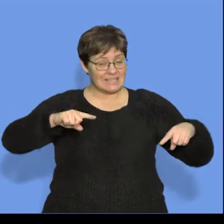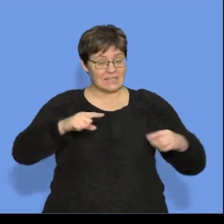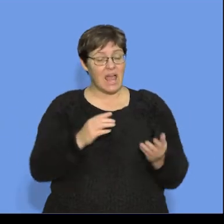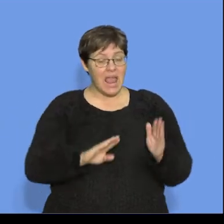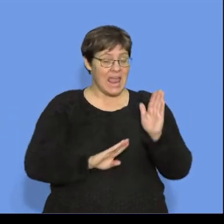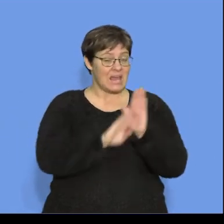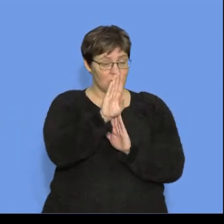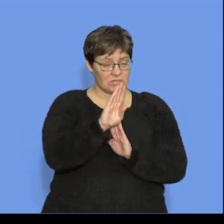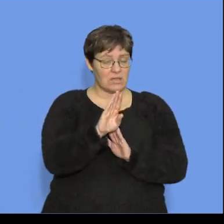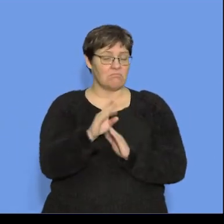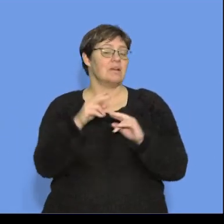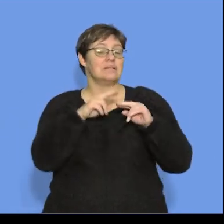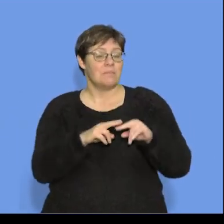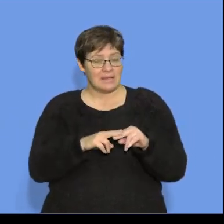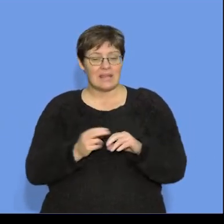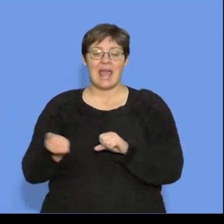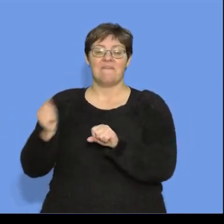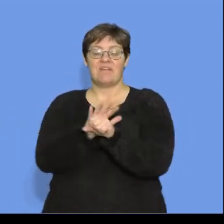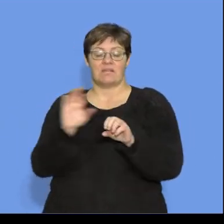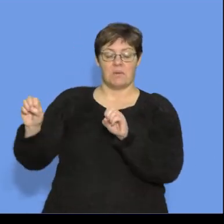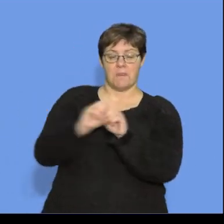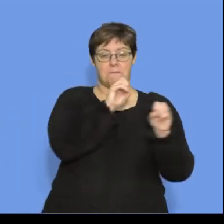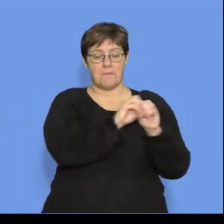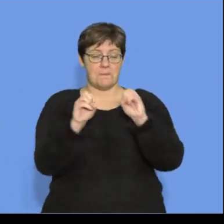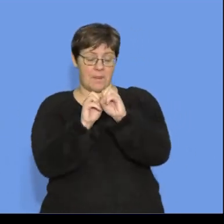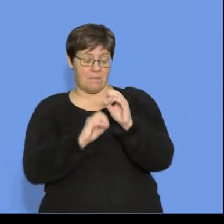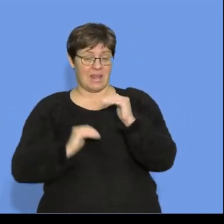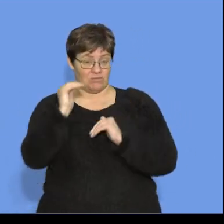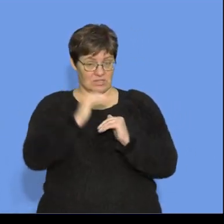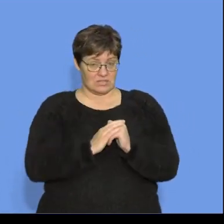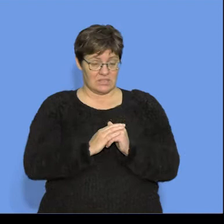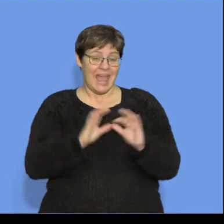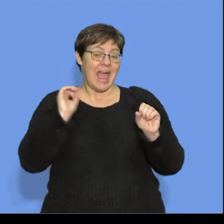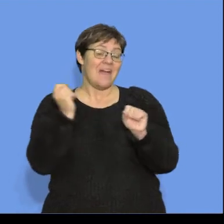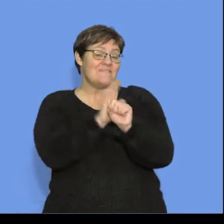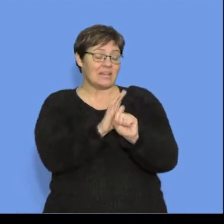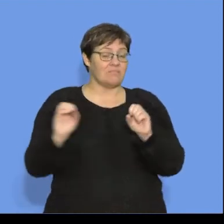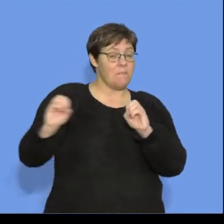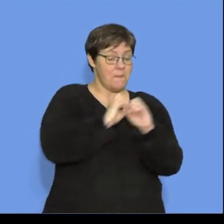reactions when the number of effective collisions increase. And the effective collisions are going to